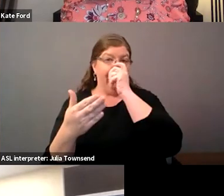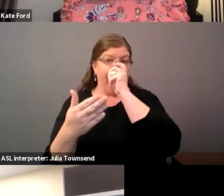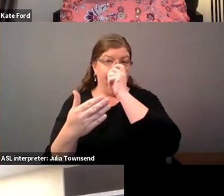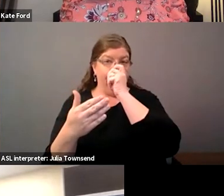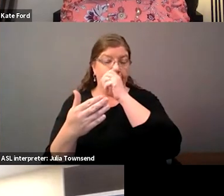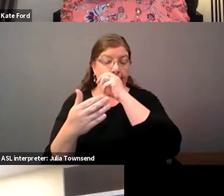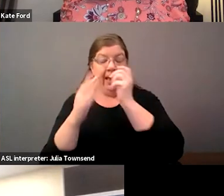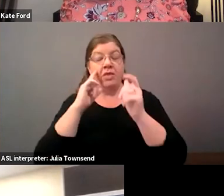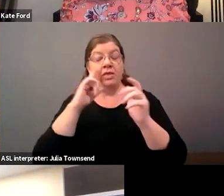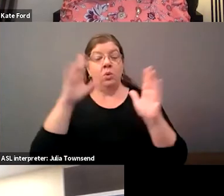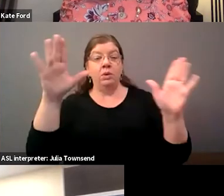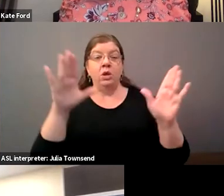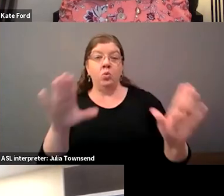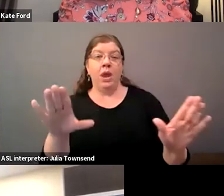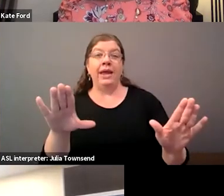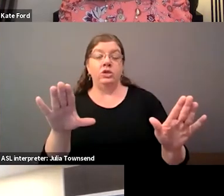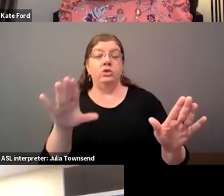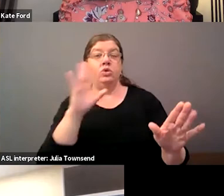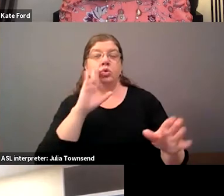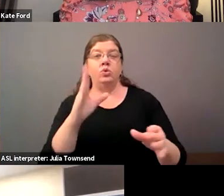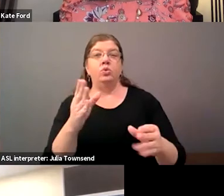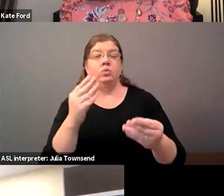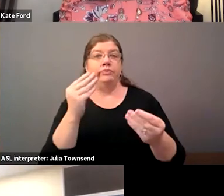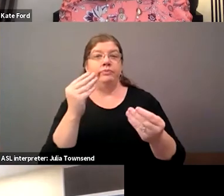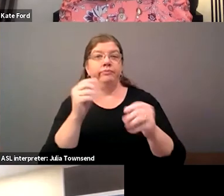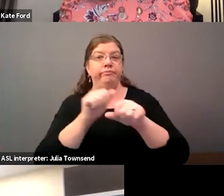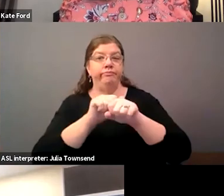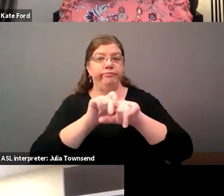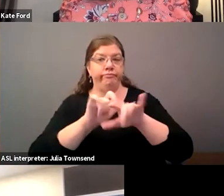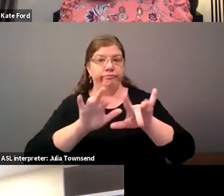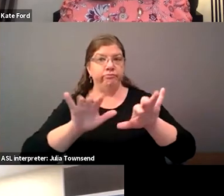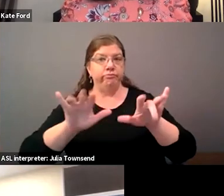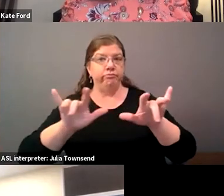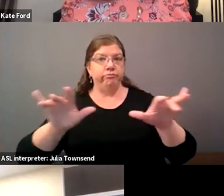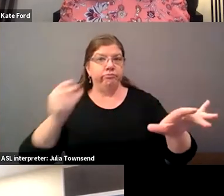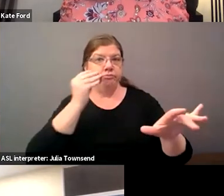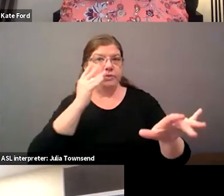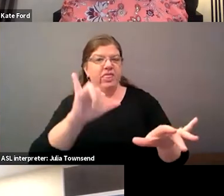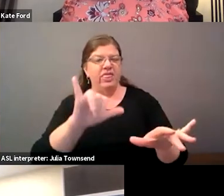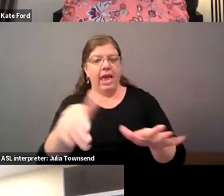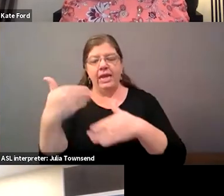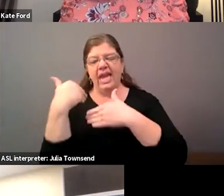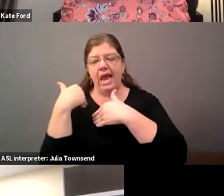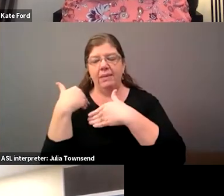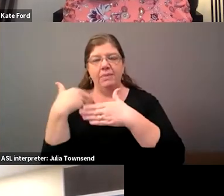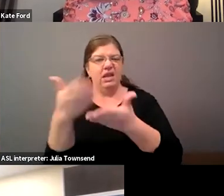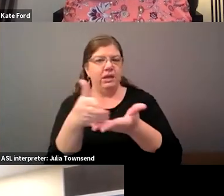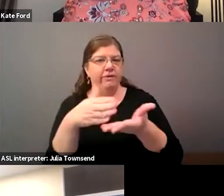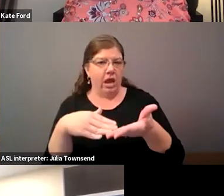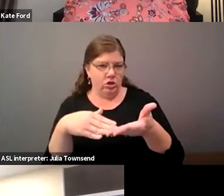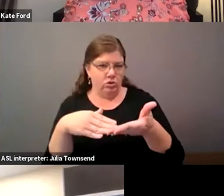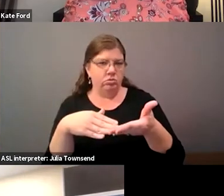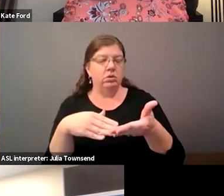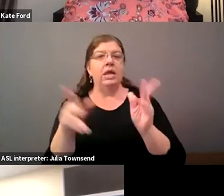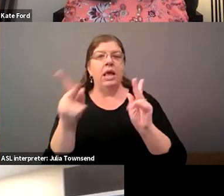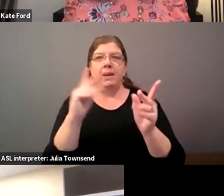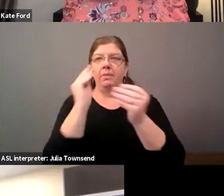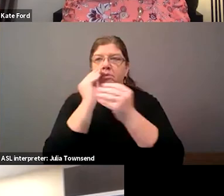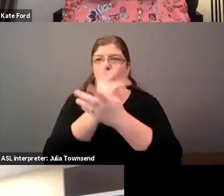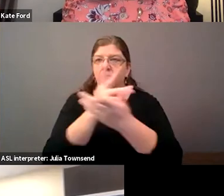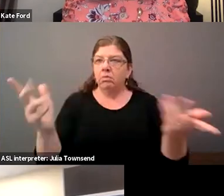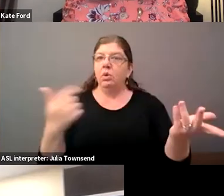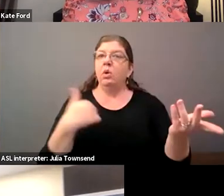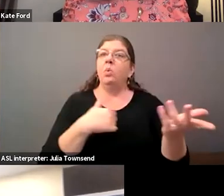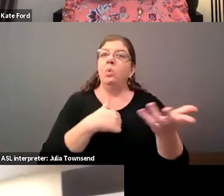be great to just increase that the accountability factor and let our people know that we